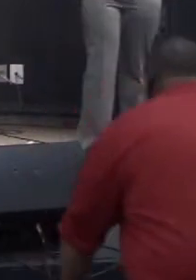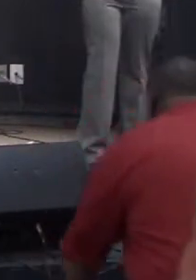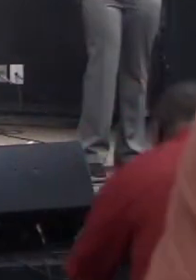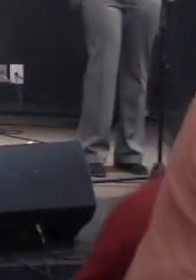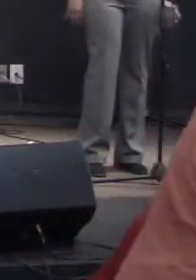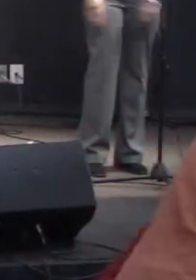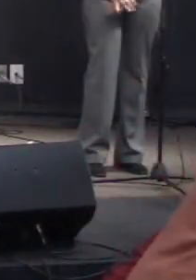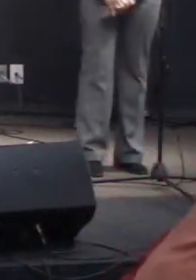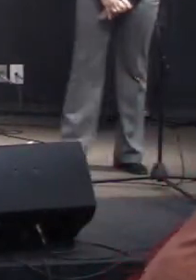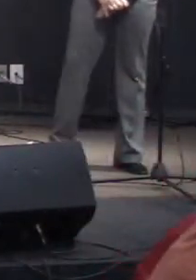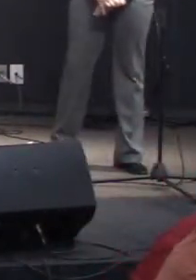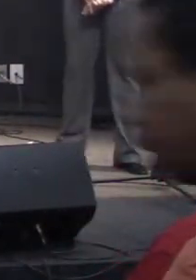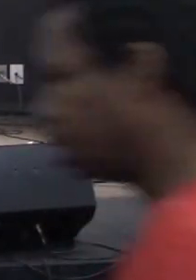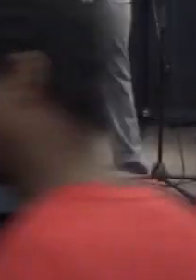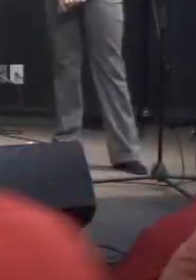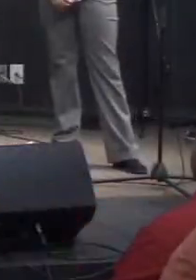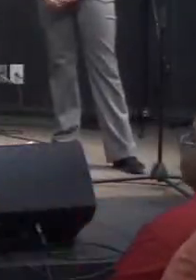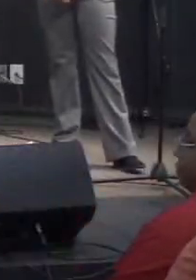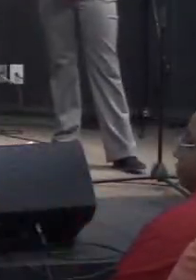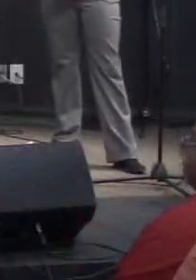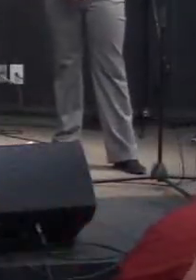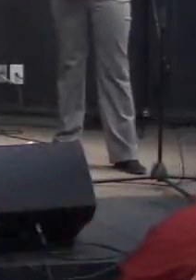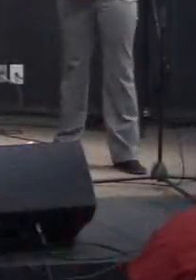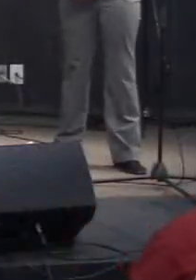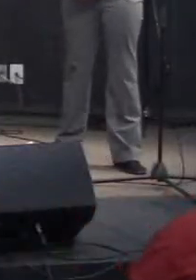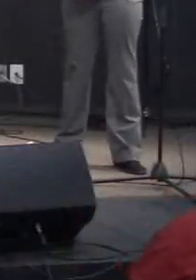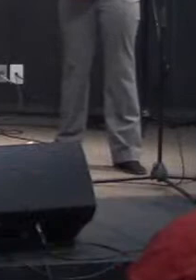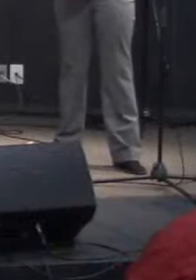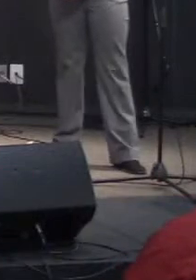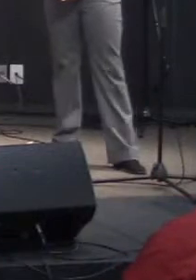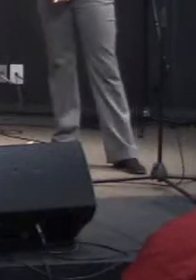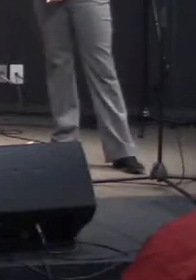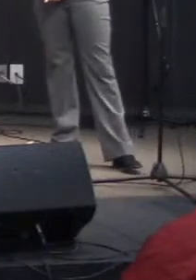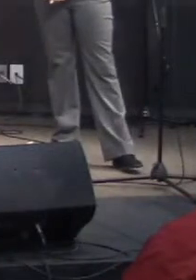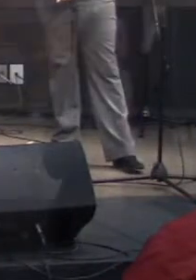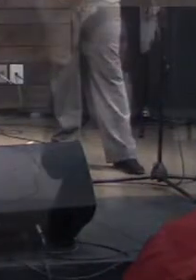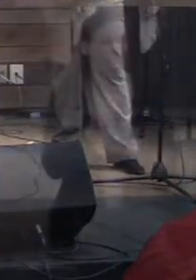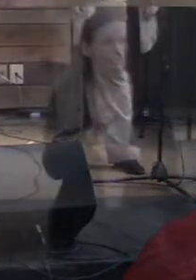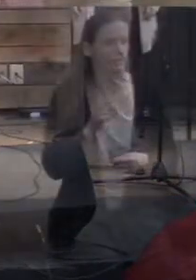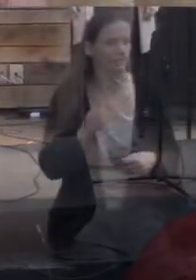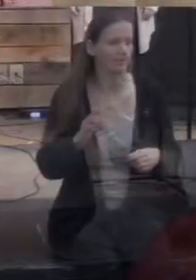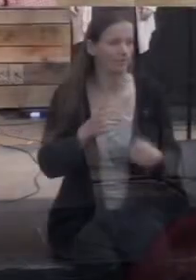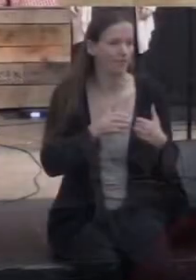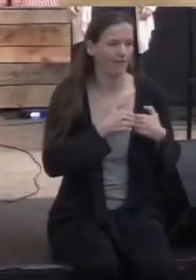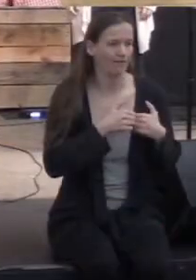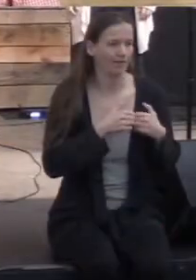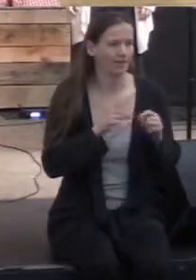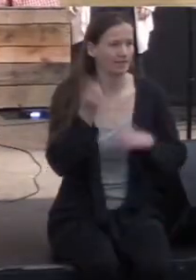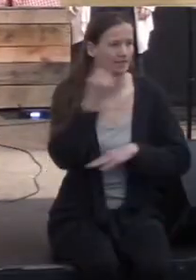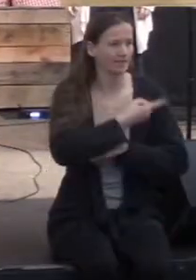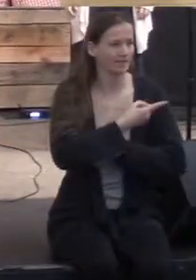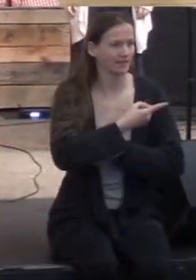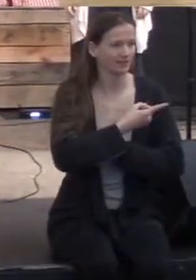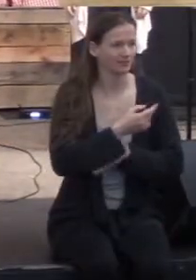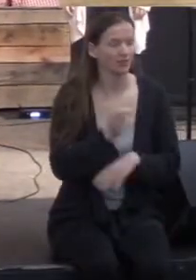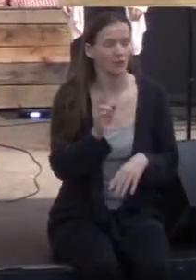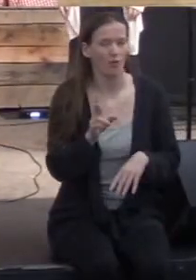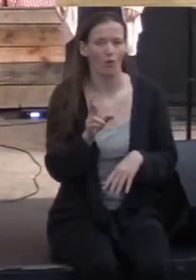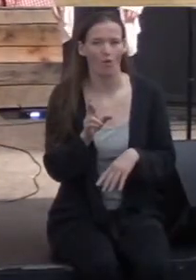Good morning, you beautiful people, on this day before Valentine's Day, formerly known as the Super Bowl Sunday, for those of